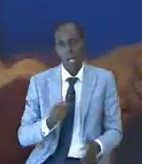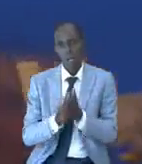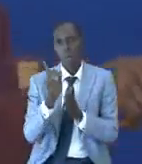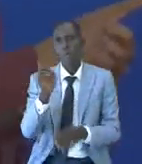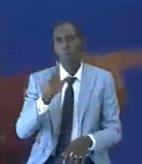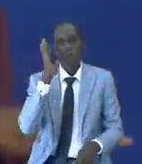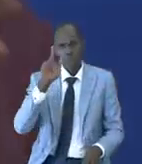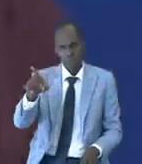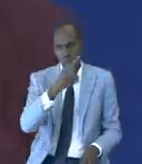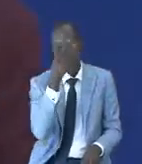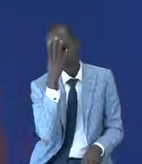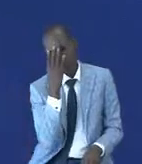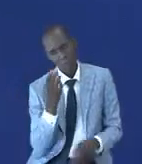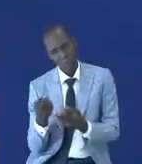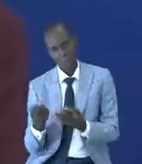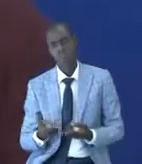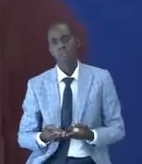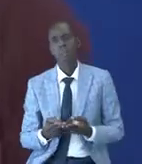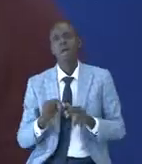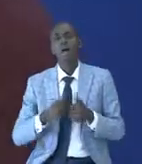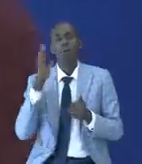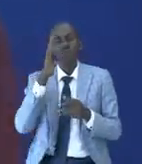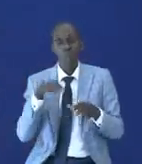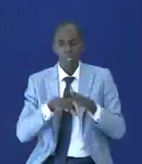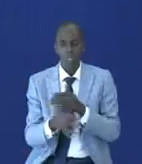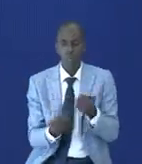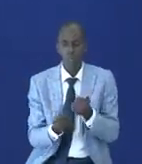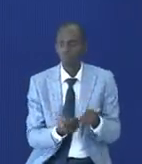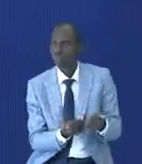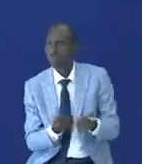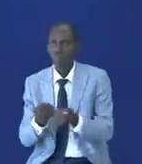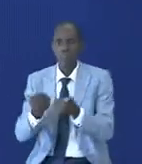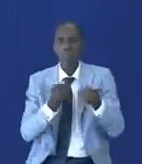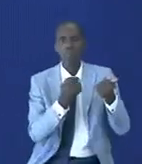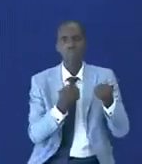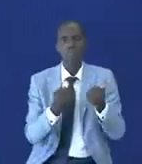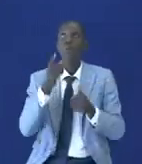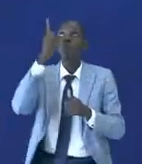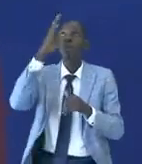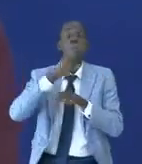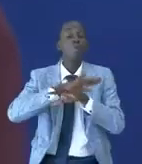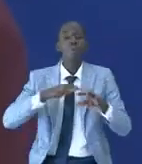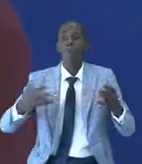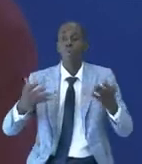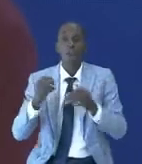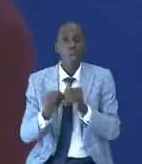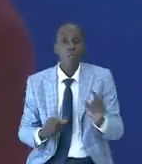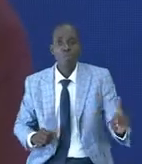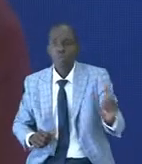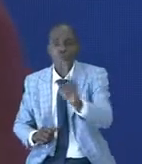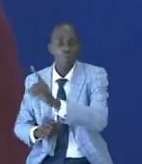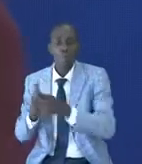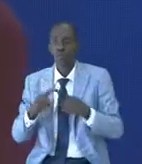do we move from place to place? God doesn't want everybody to be